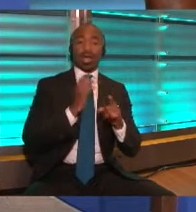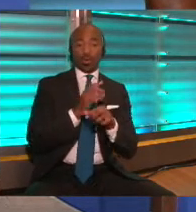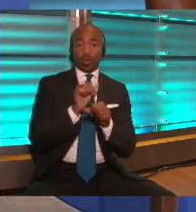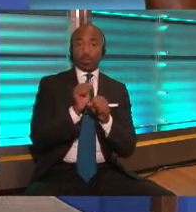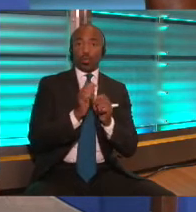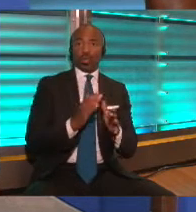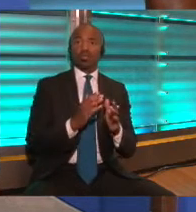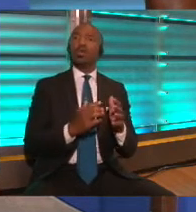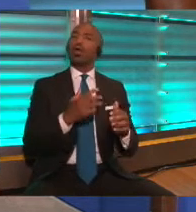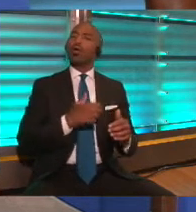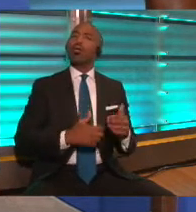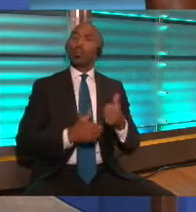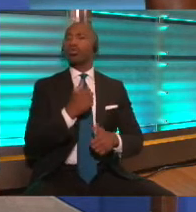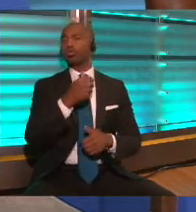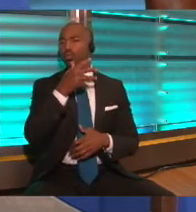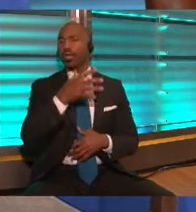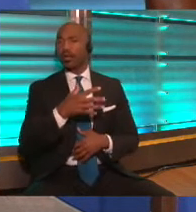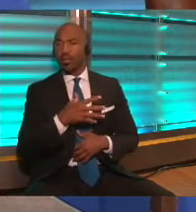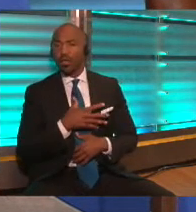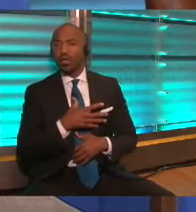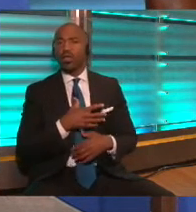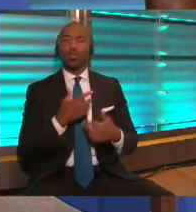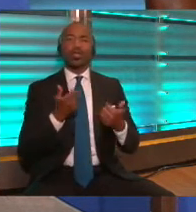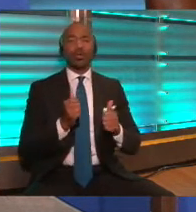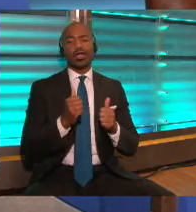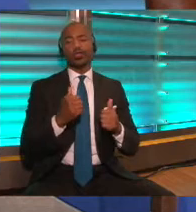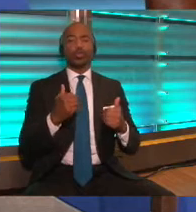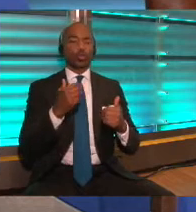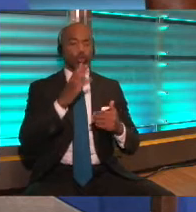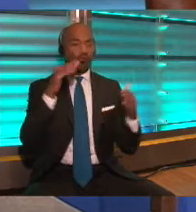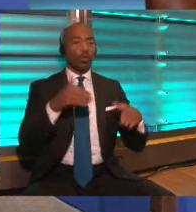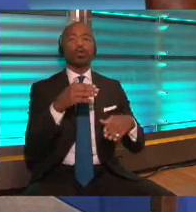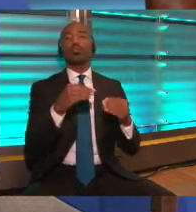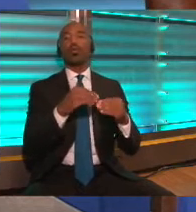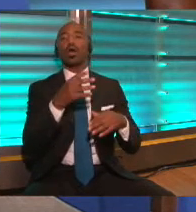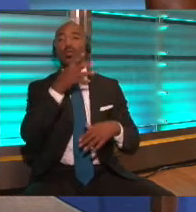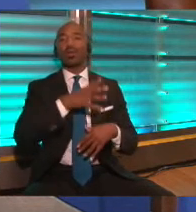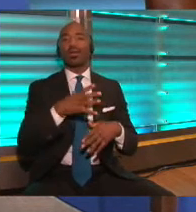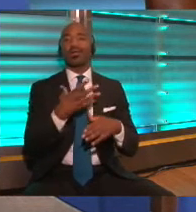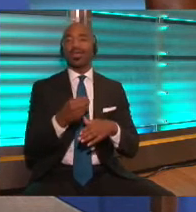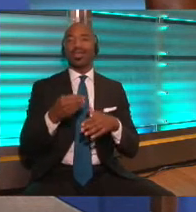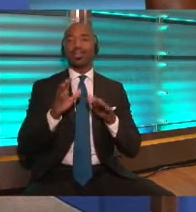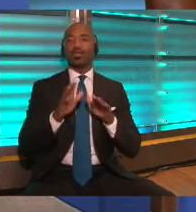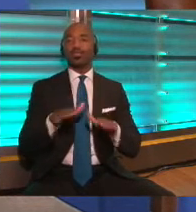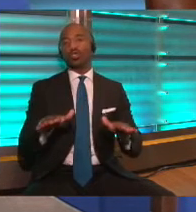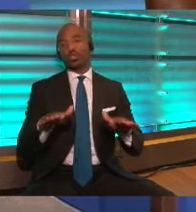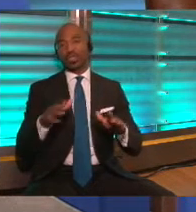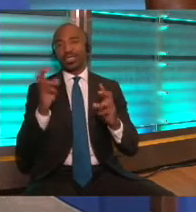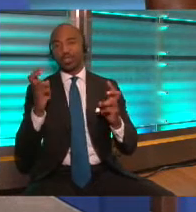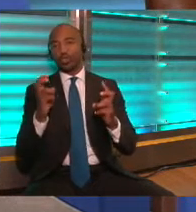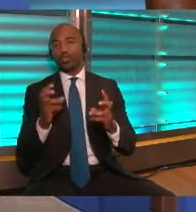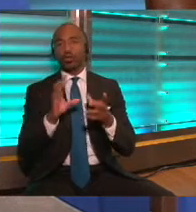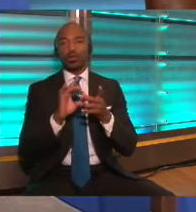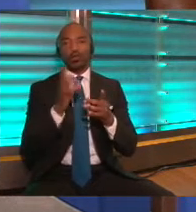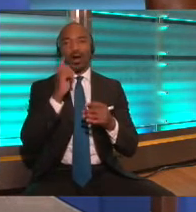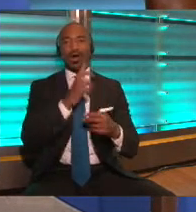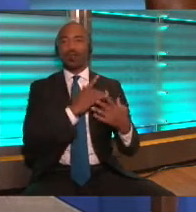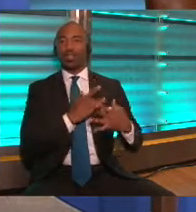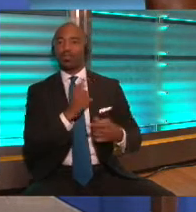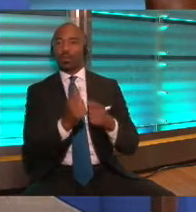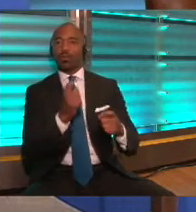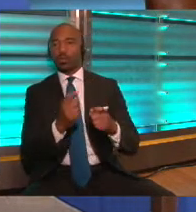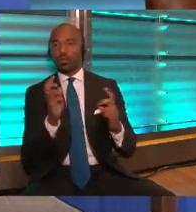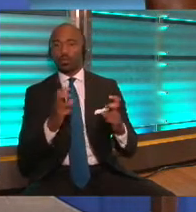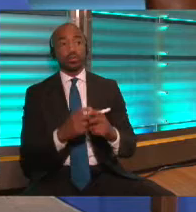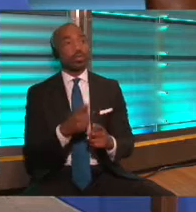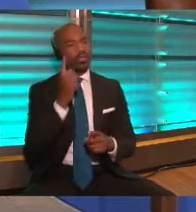are majority female, we've chosen to make women and children's issues a primary focus for our philanthropic work. So when you start your company, think about what causes